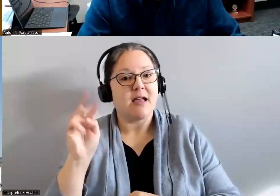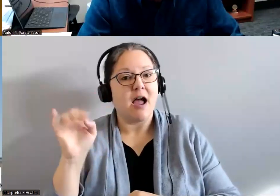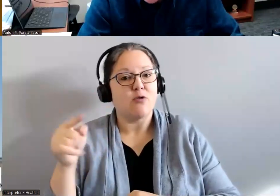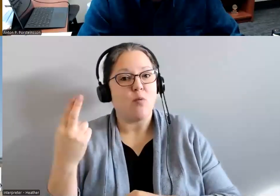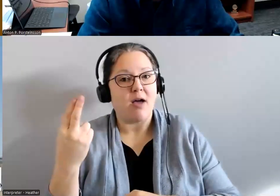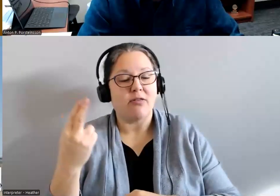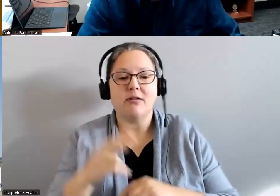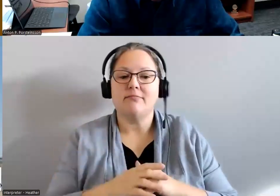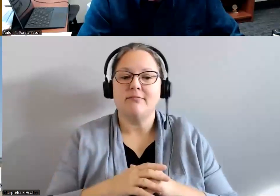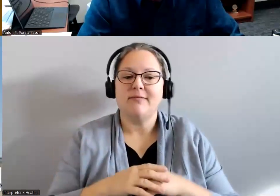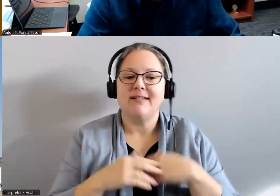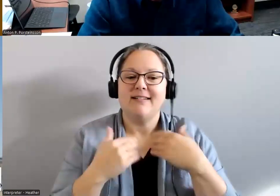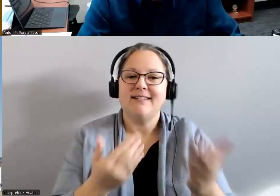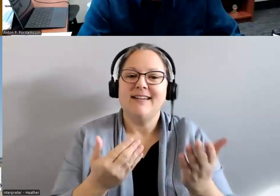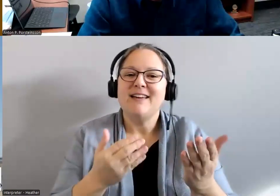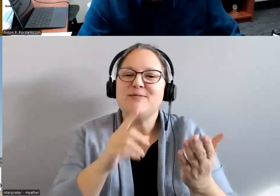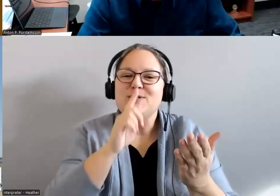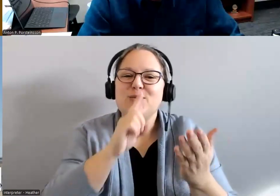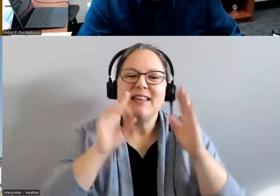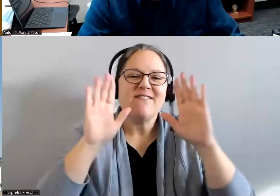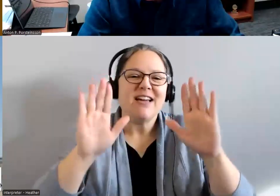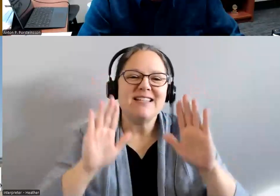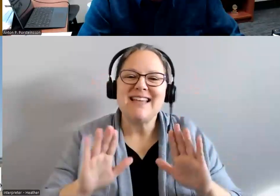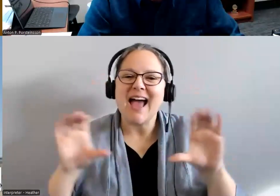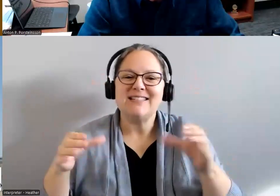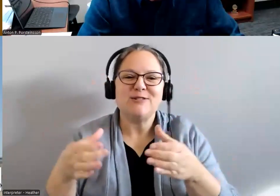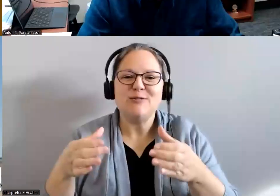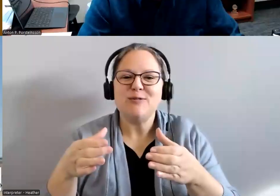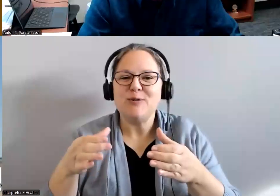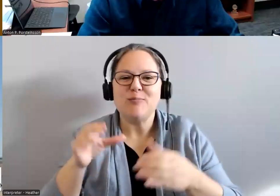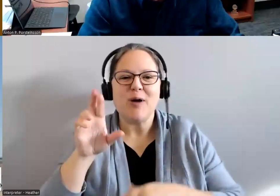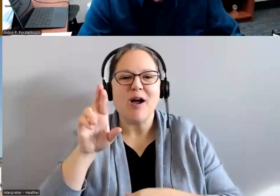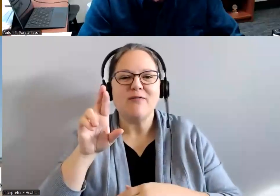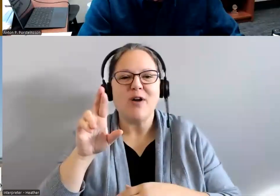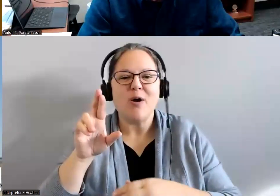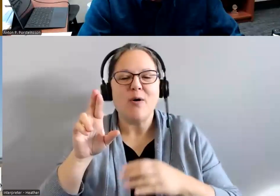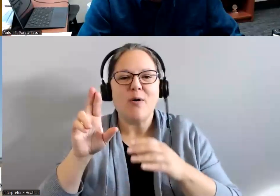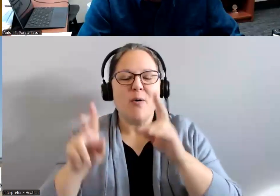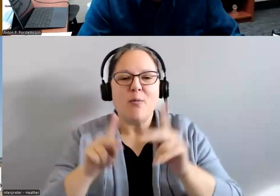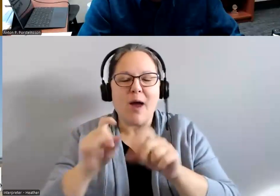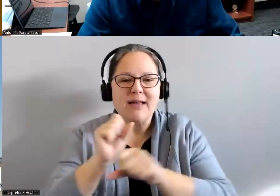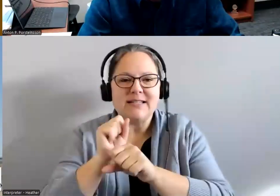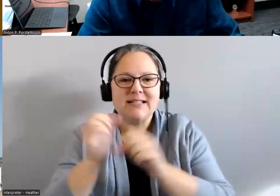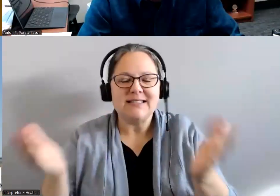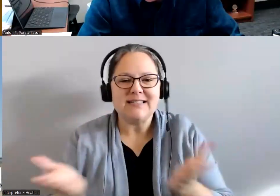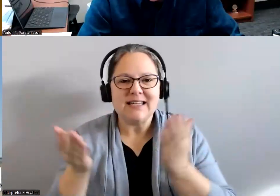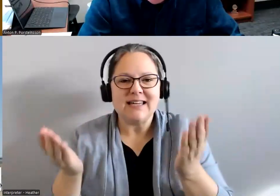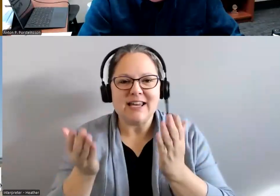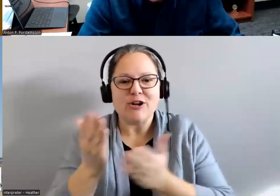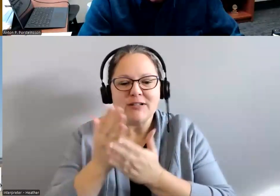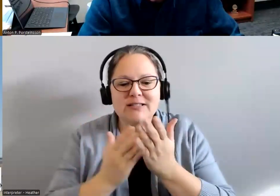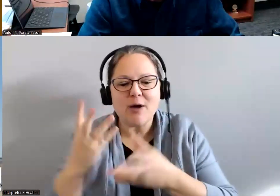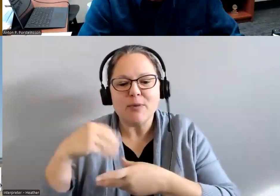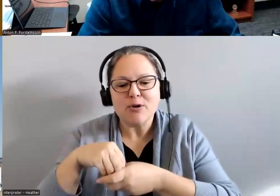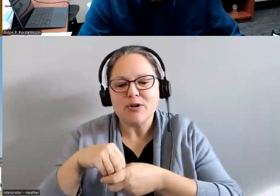of a fantastic group of residents here at the University of Rochester, and some of his co-residents included Mike